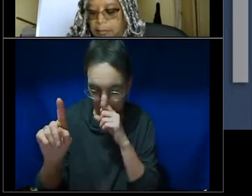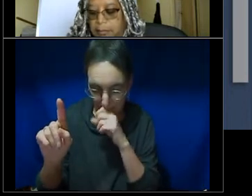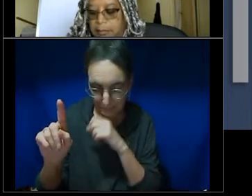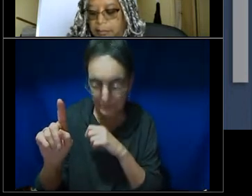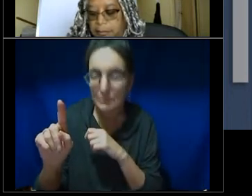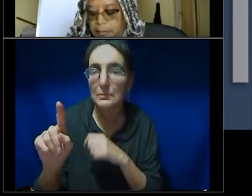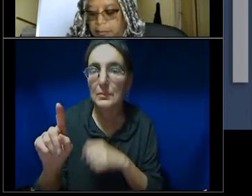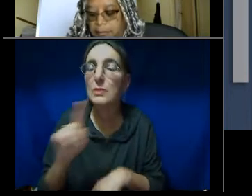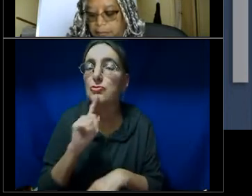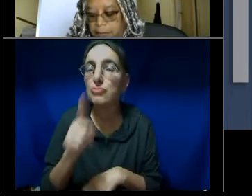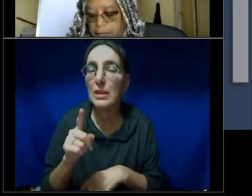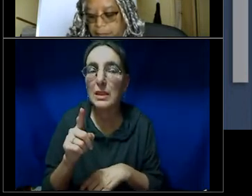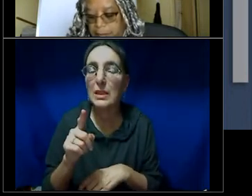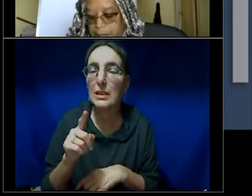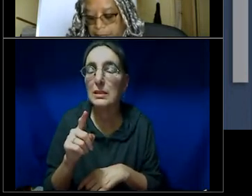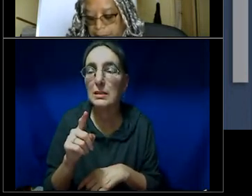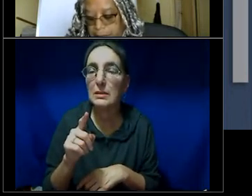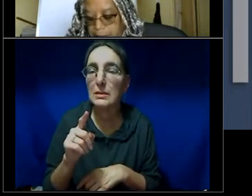very,